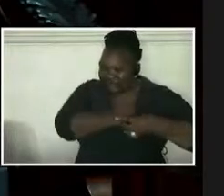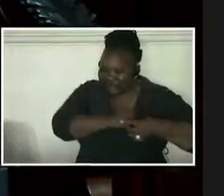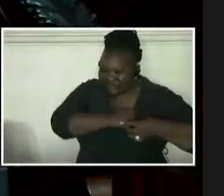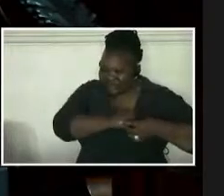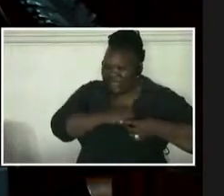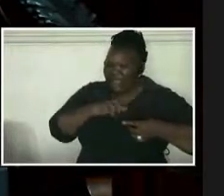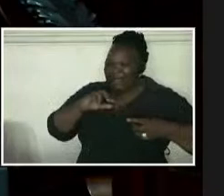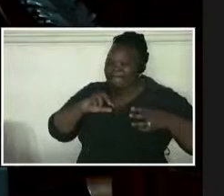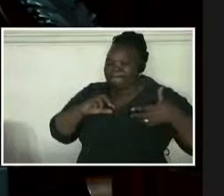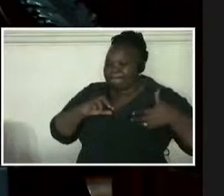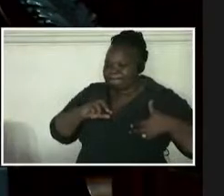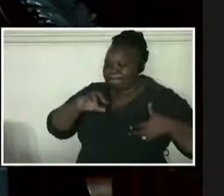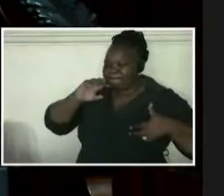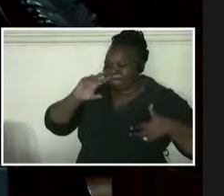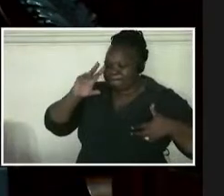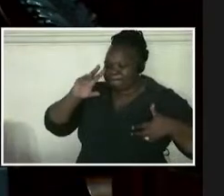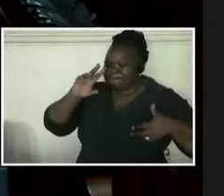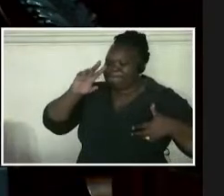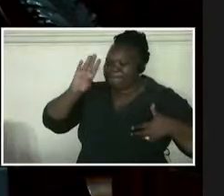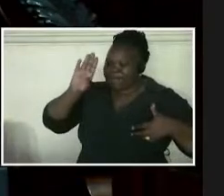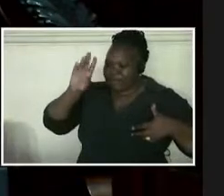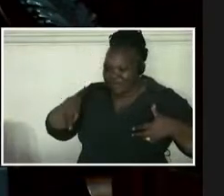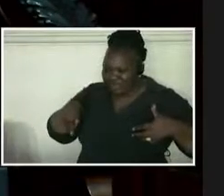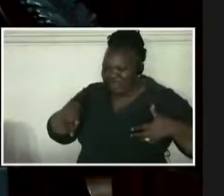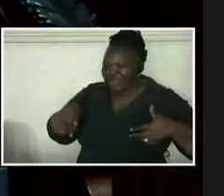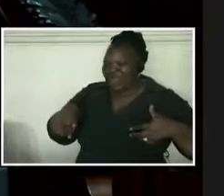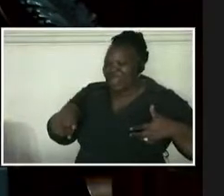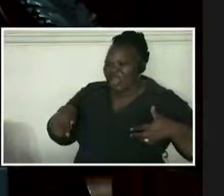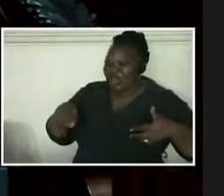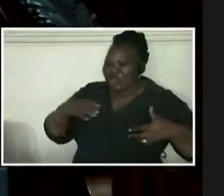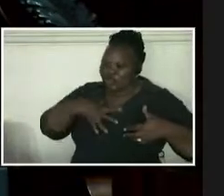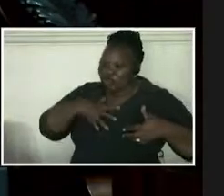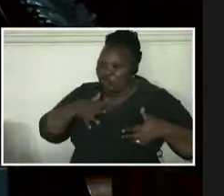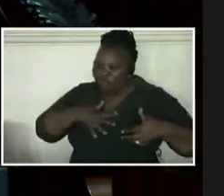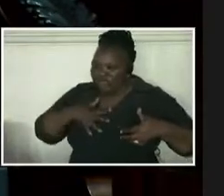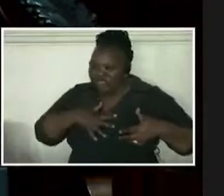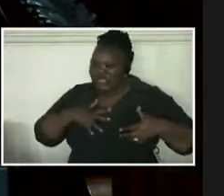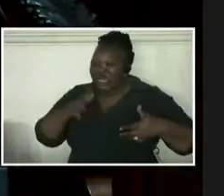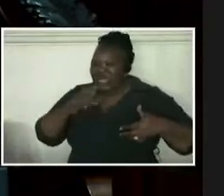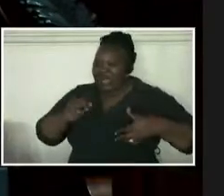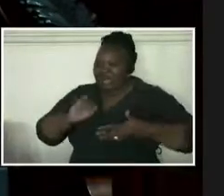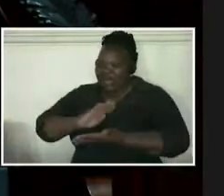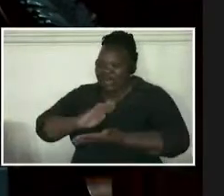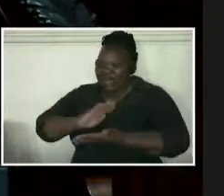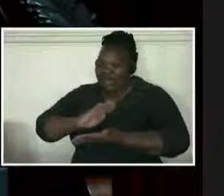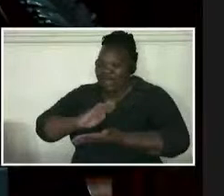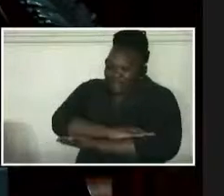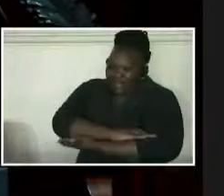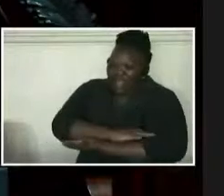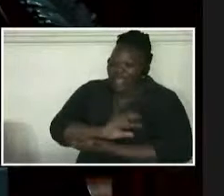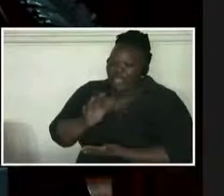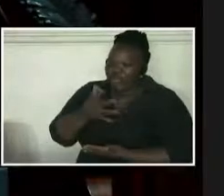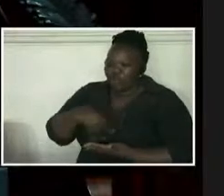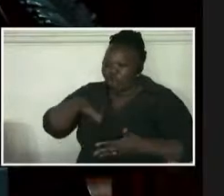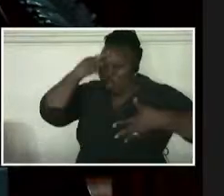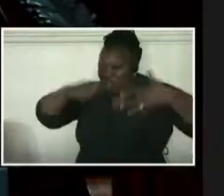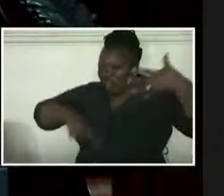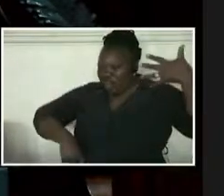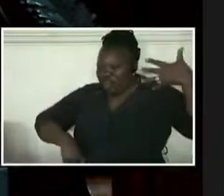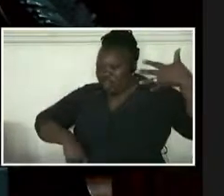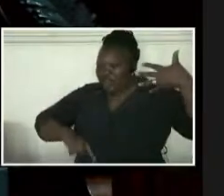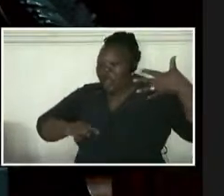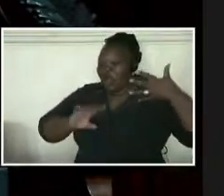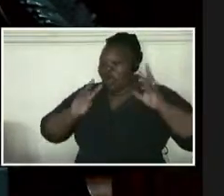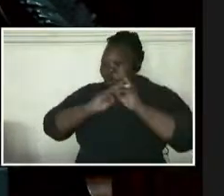disease influence and pneumonia chronic lower respiration diseases and various cancers added to all of this the world health